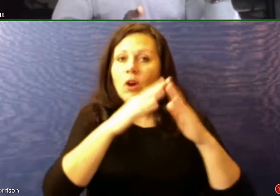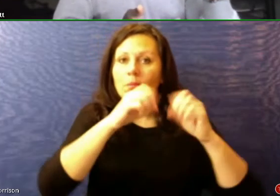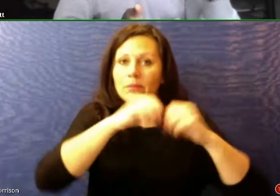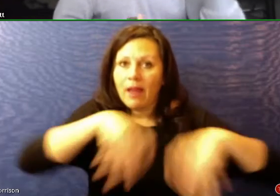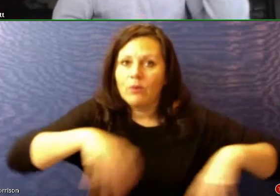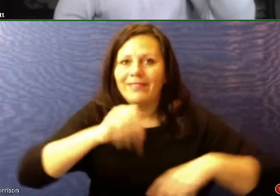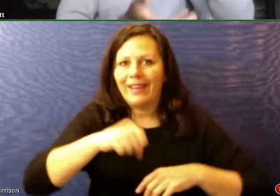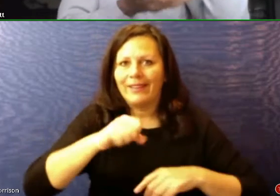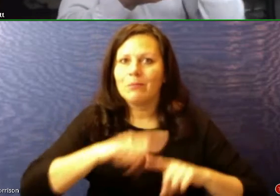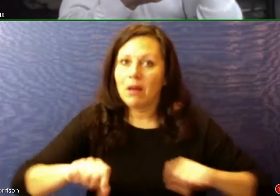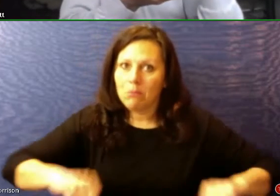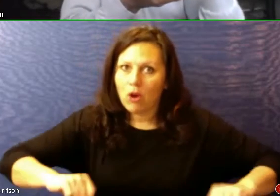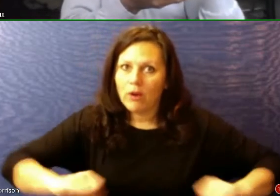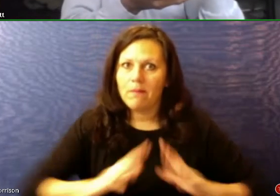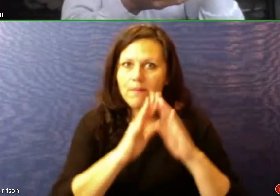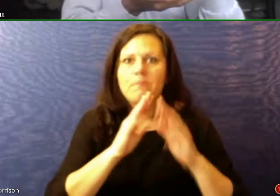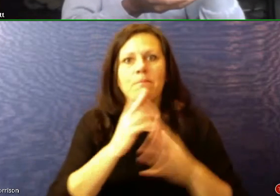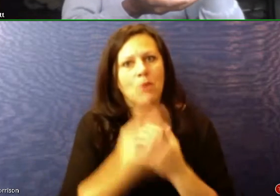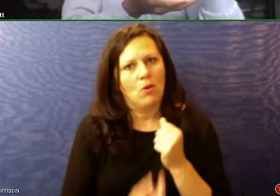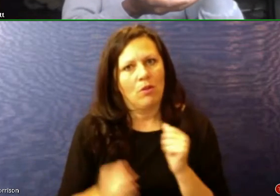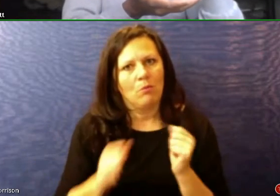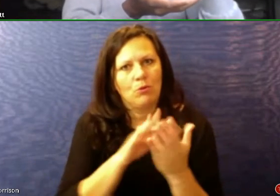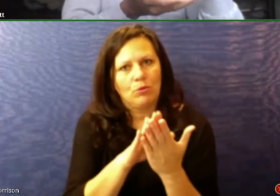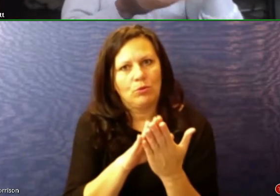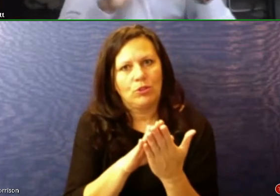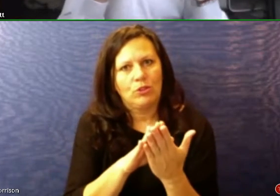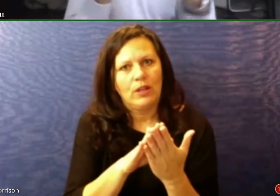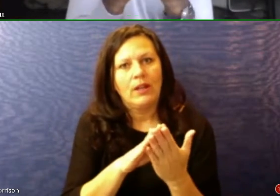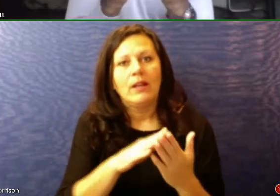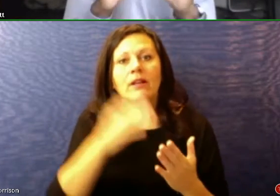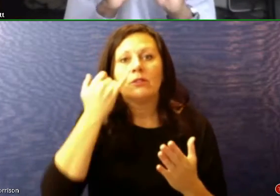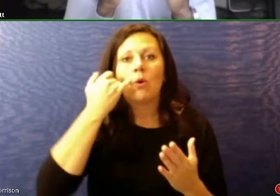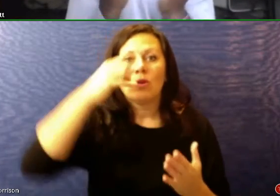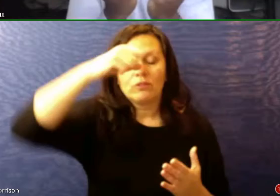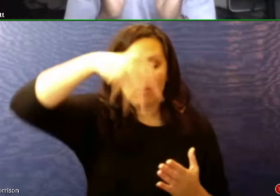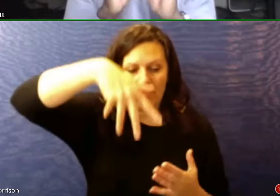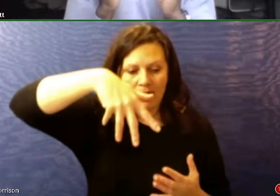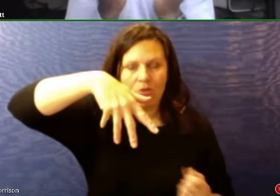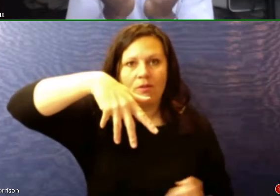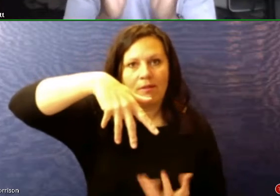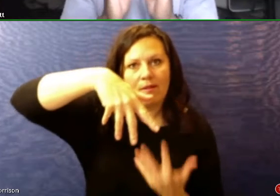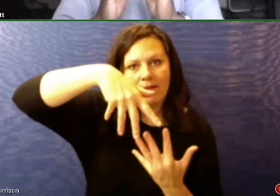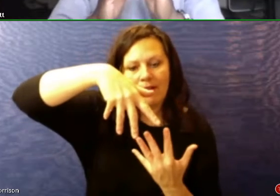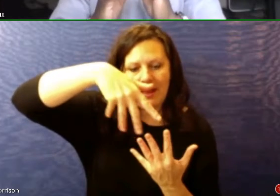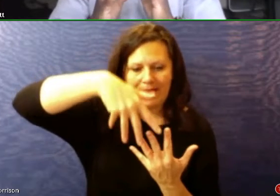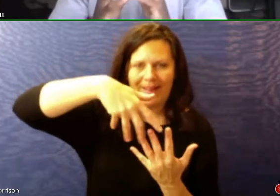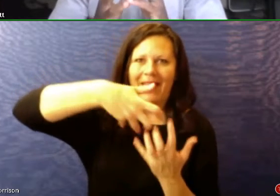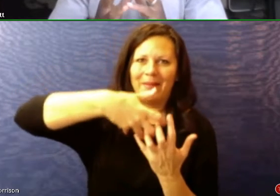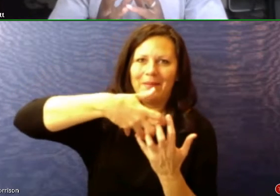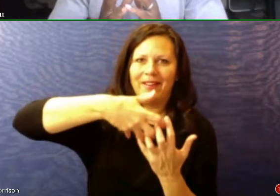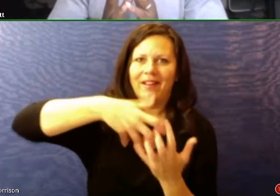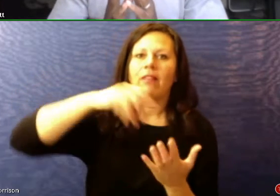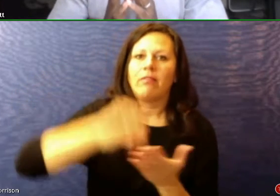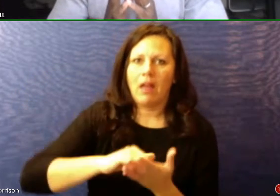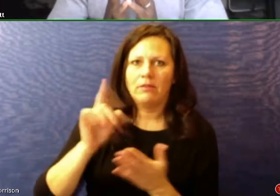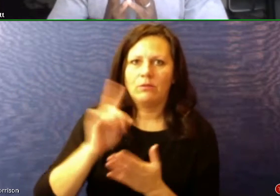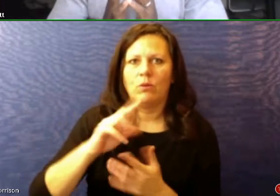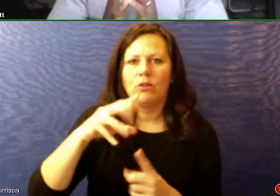Absolutely. With that meeting in the middle, this is when culture changes. And this is when you start to